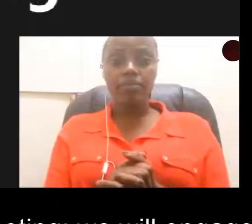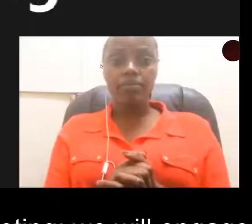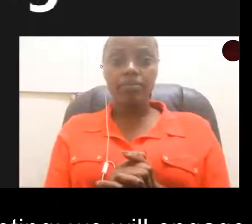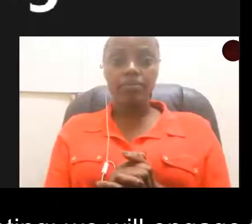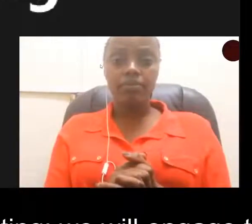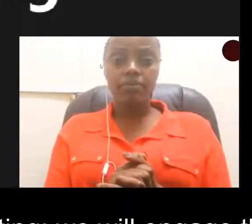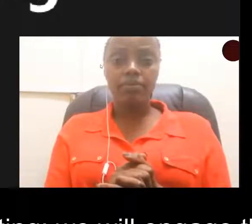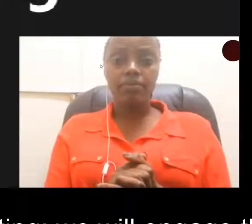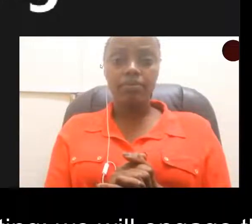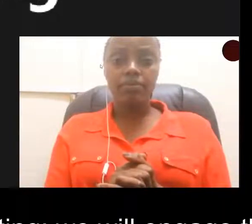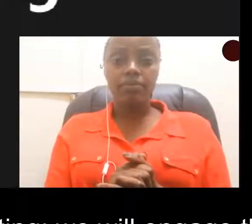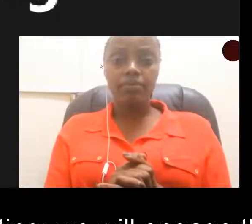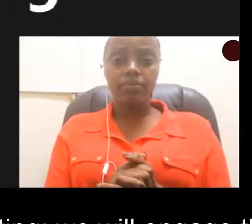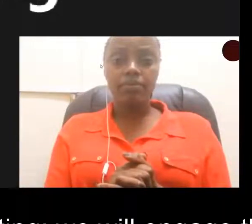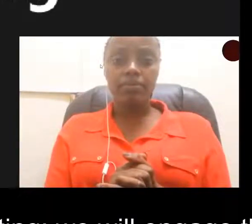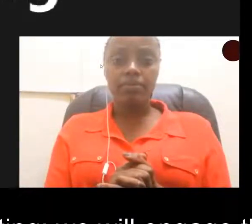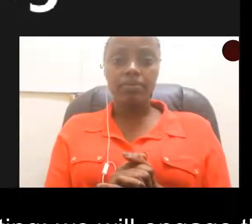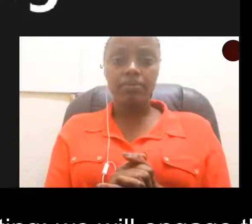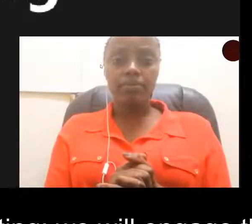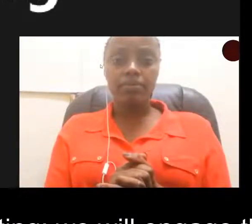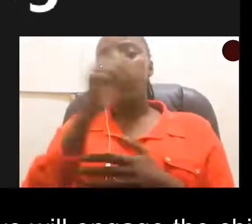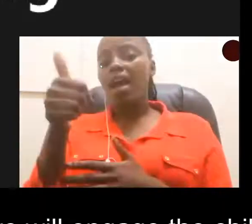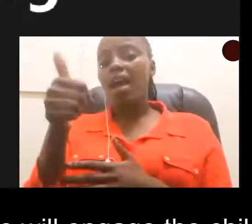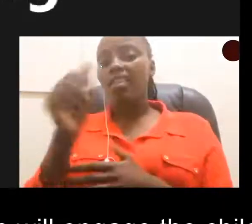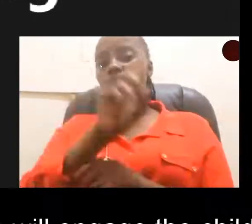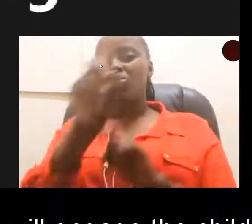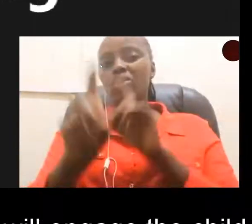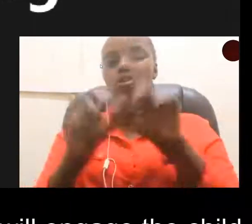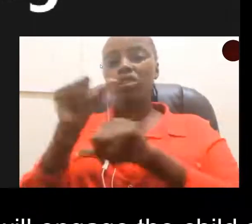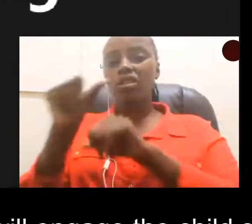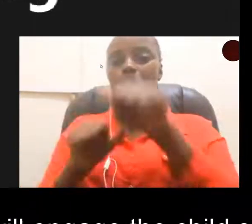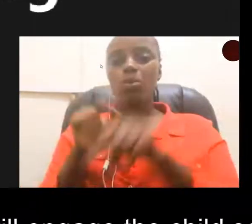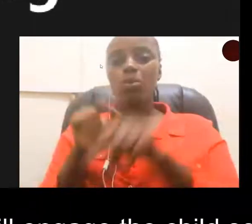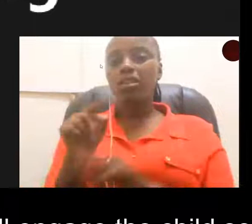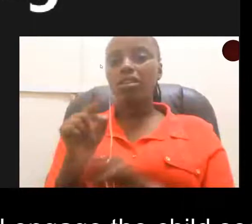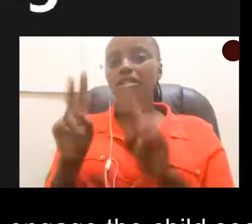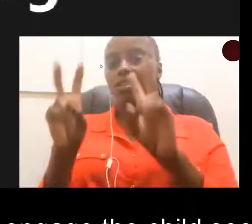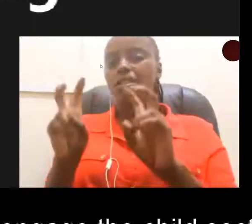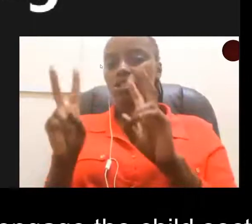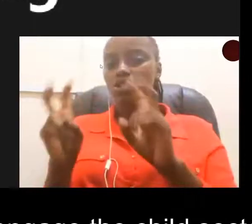I want to invite any other intervention on this